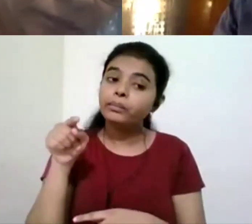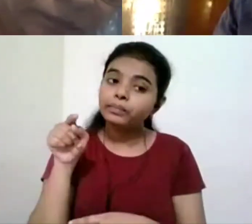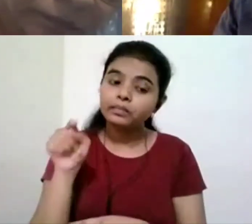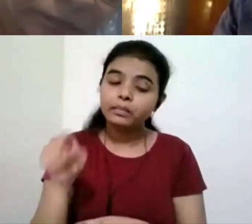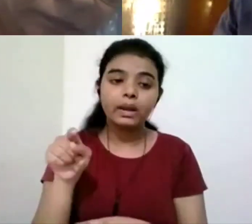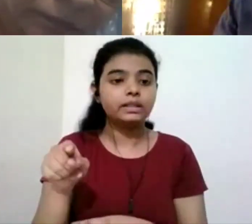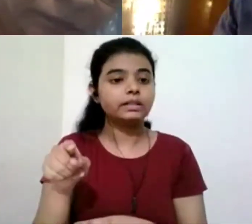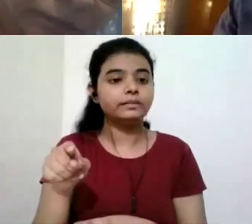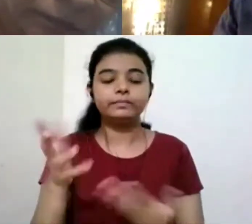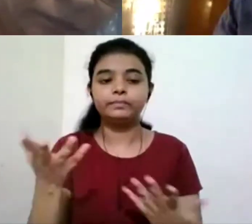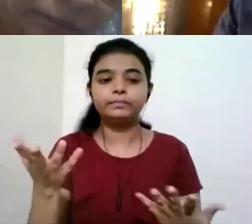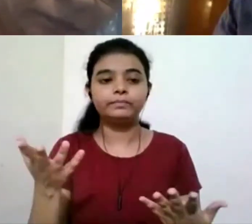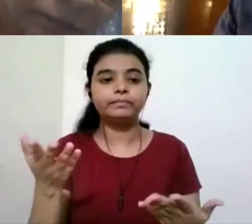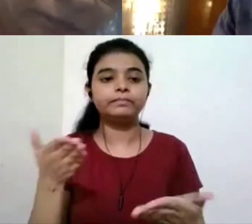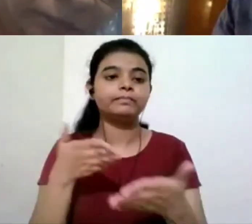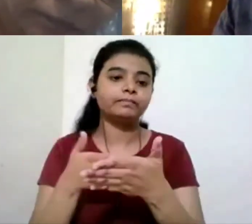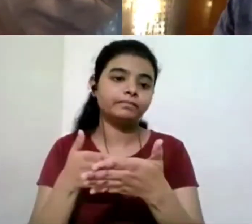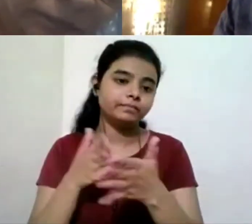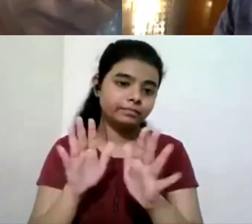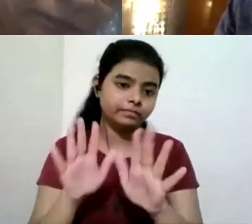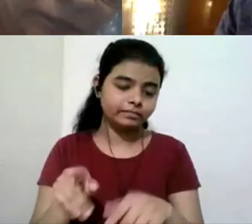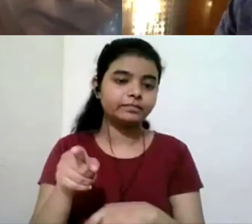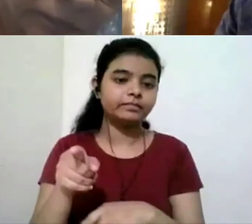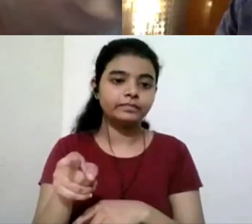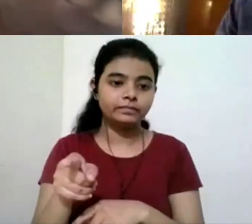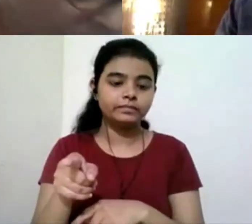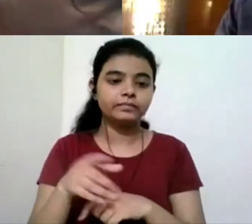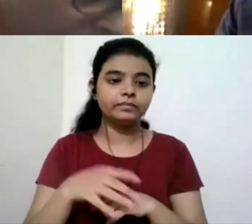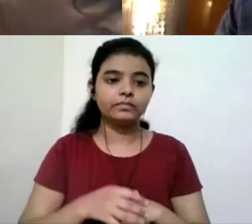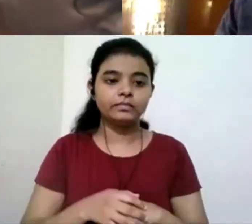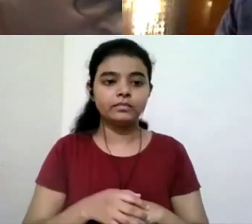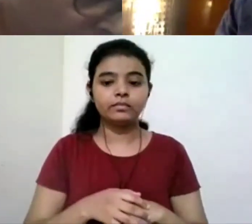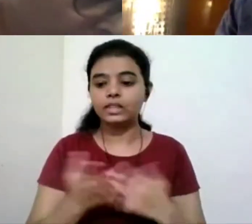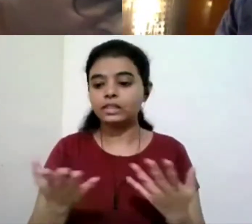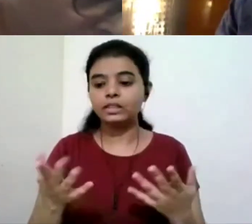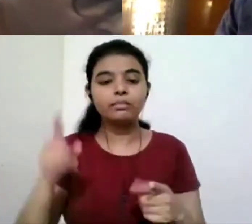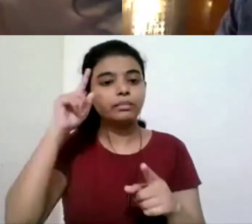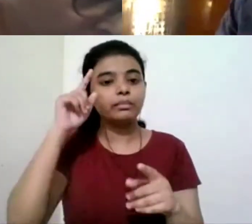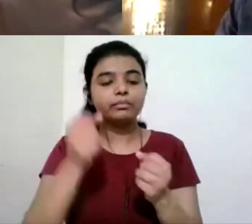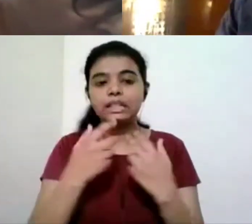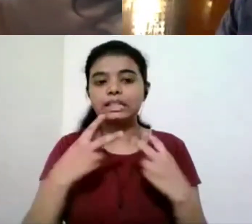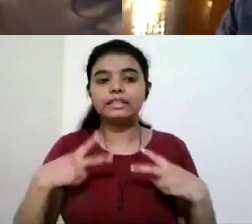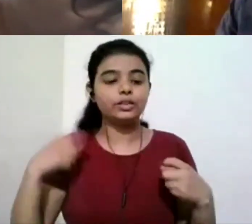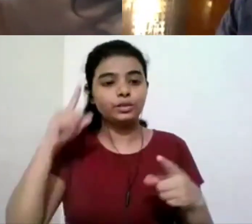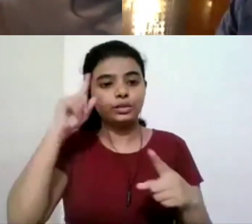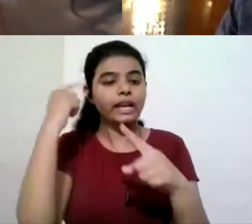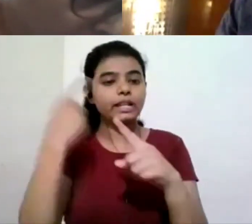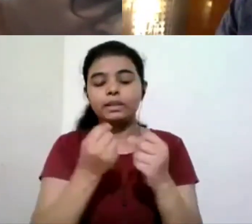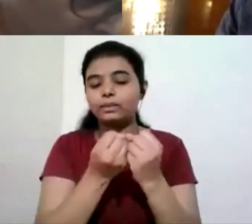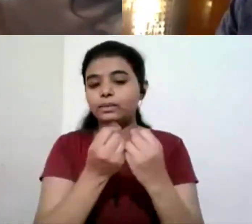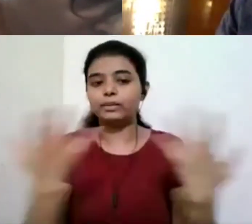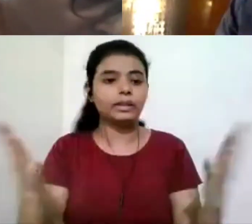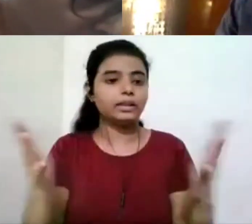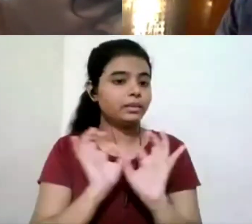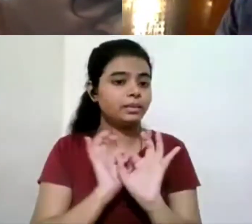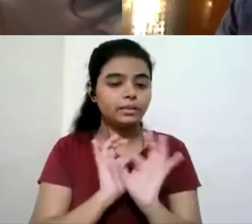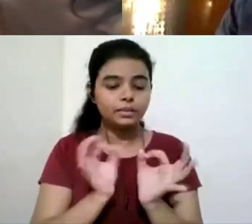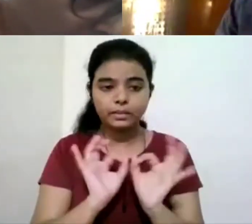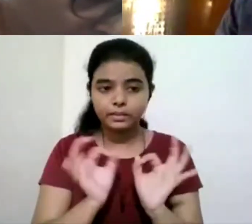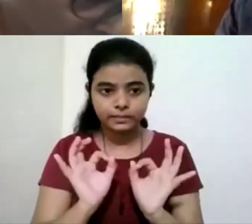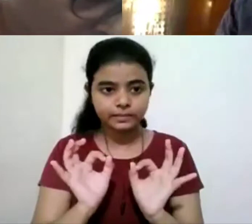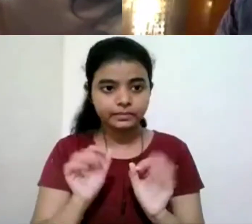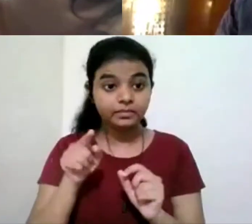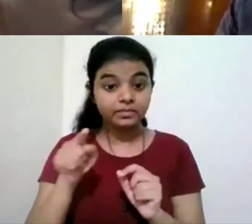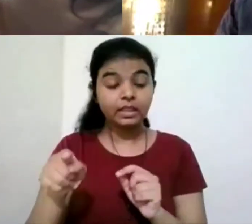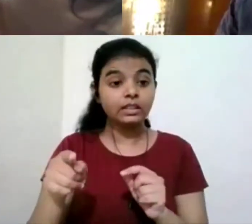catch. You don't have many legal experts working in